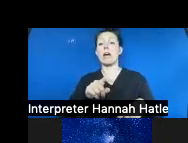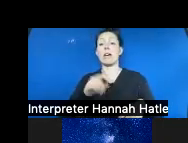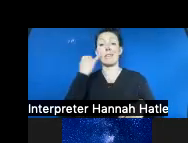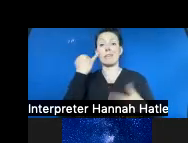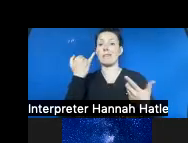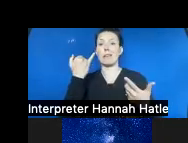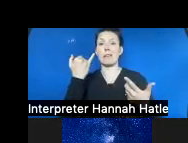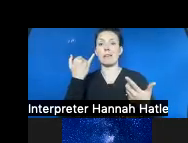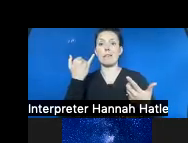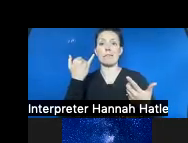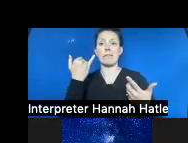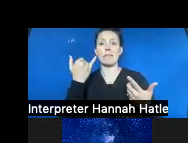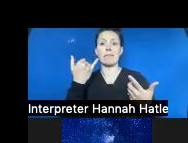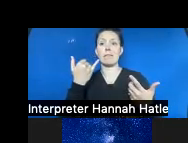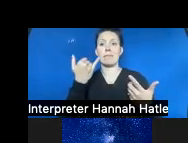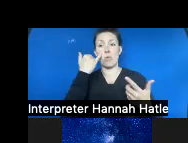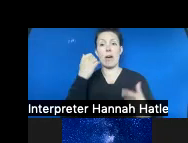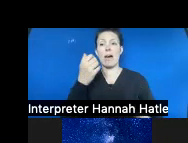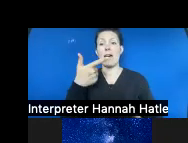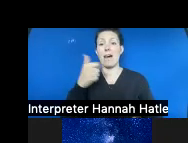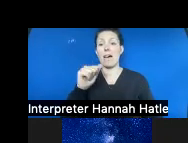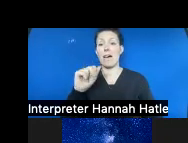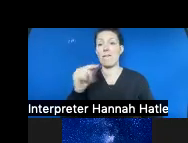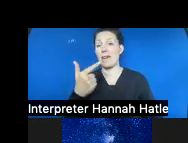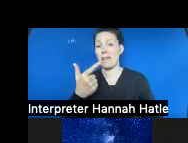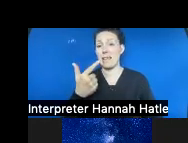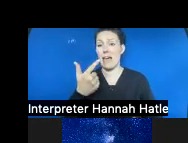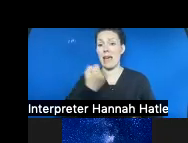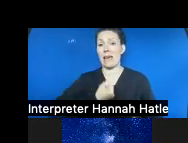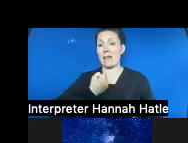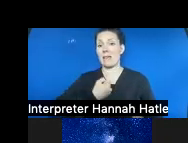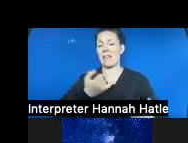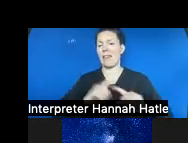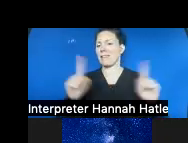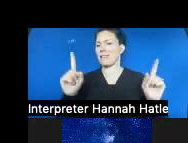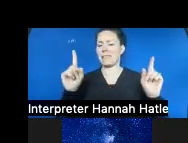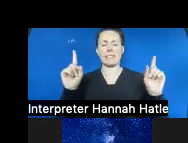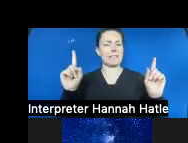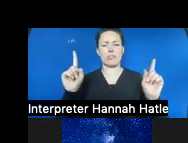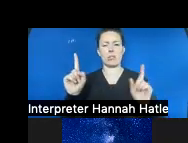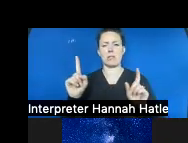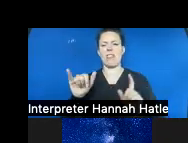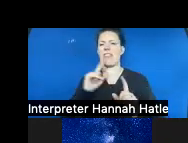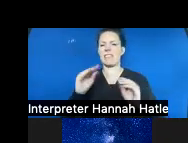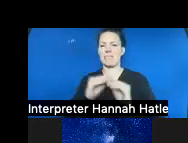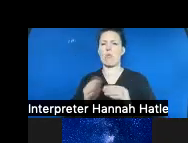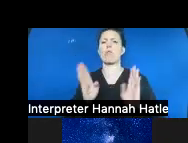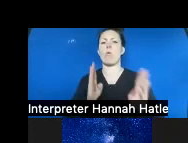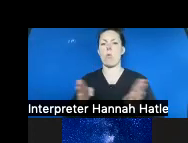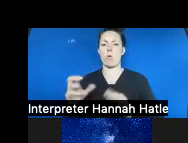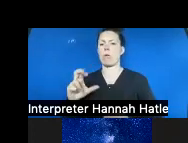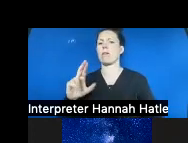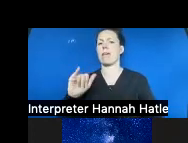partner? When we get into gangs, that's a whole nother ball of wax. That's the organized crime. They're all gangs.